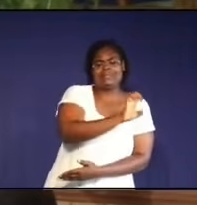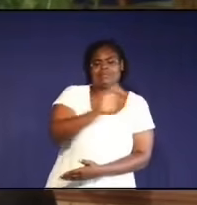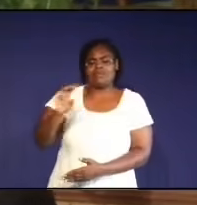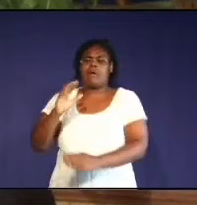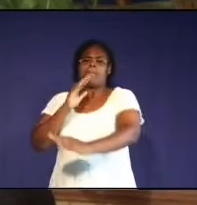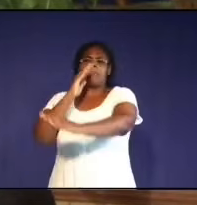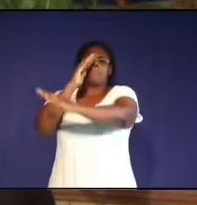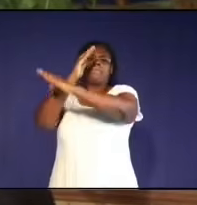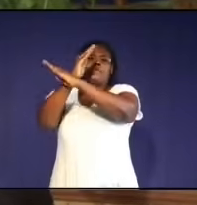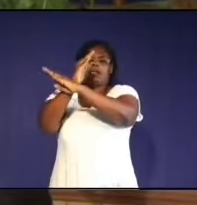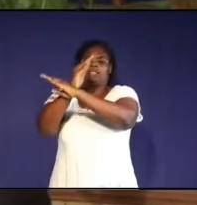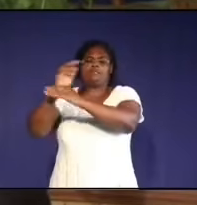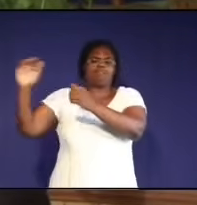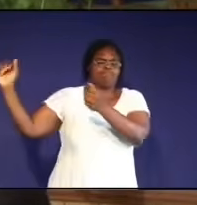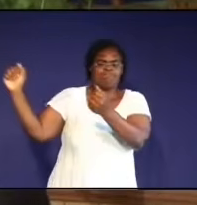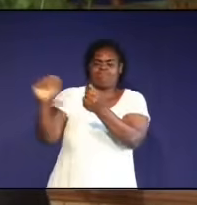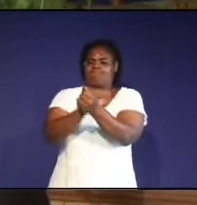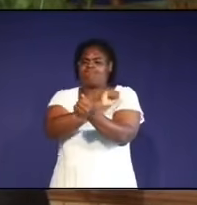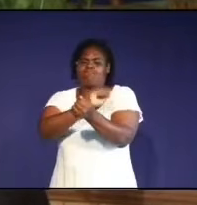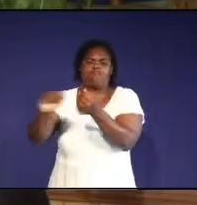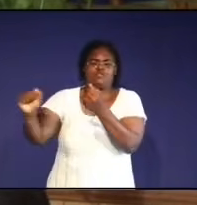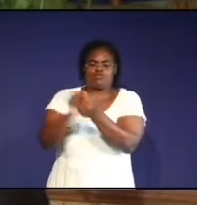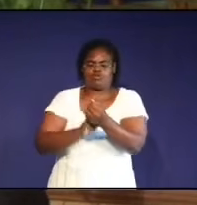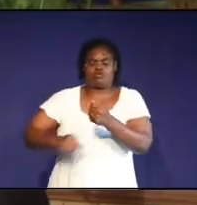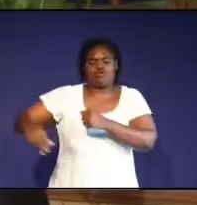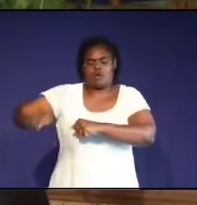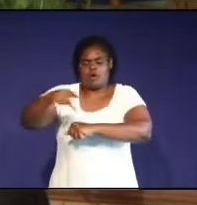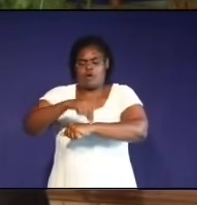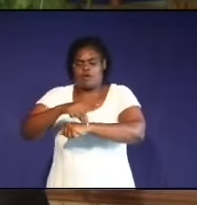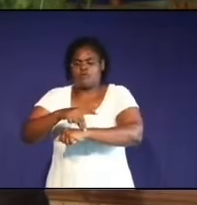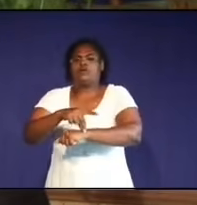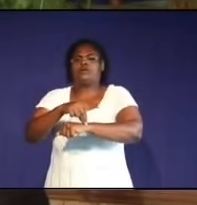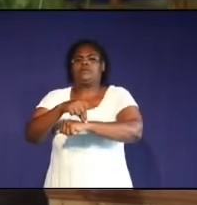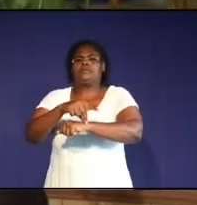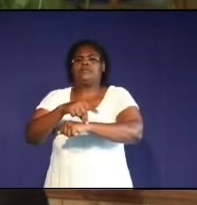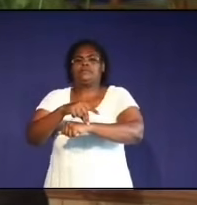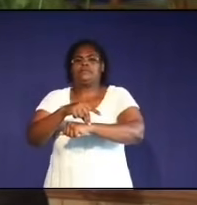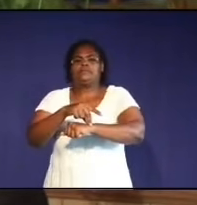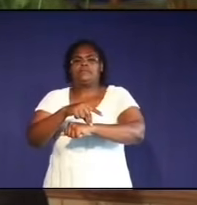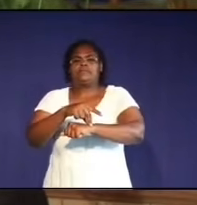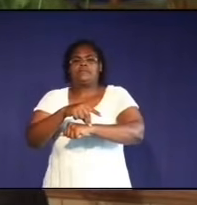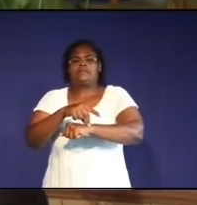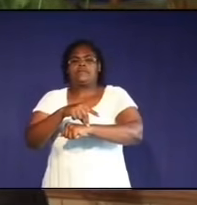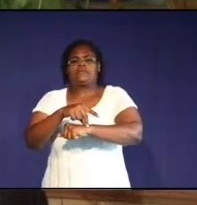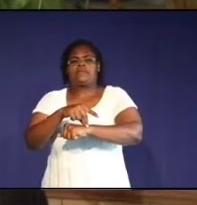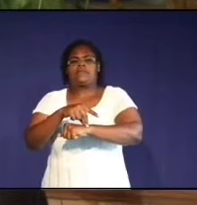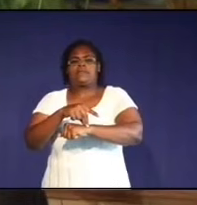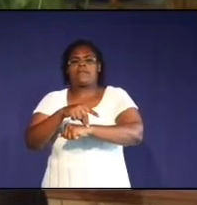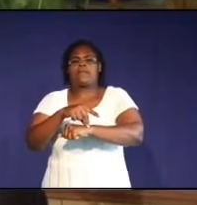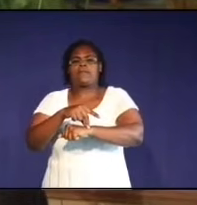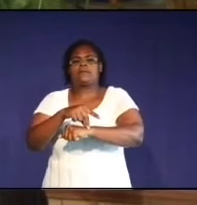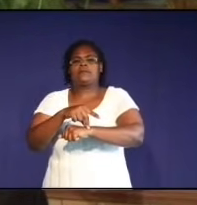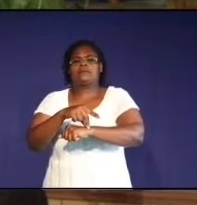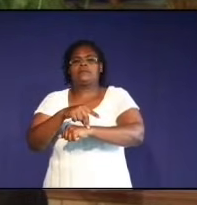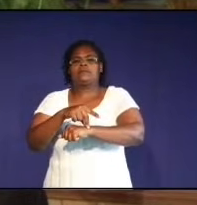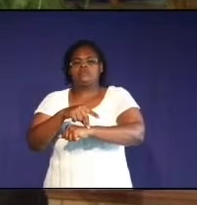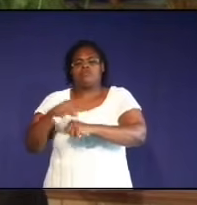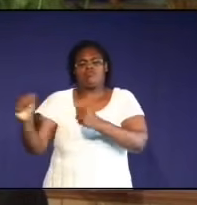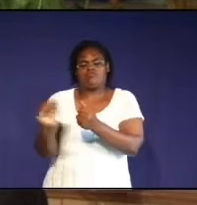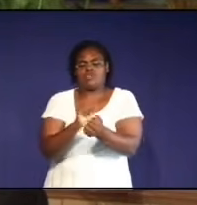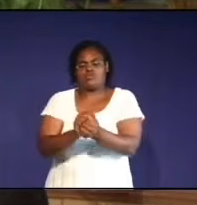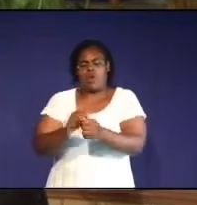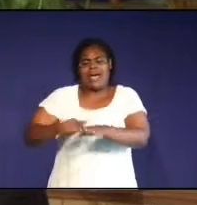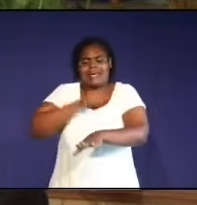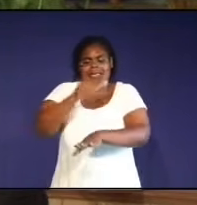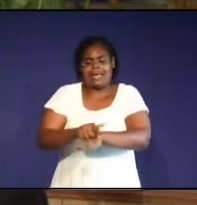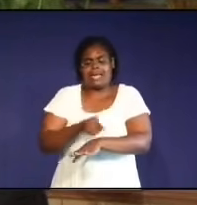back the winds of strife to prevent the wind from blowing on the land and the sea. Now, I